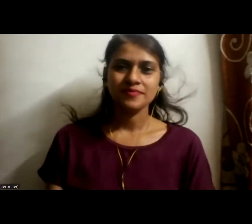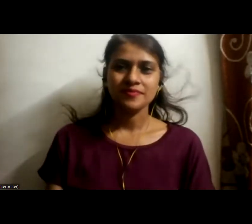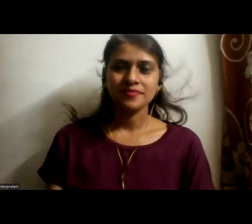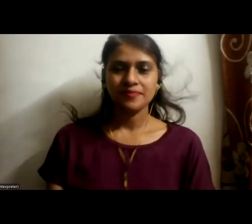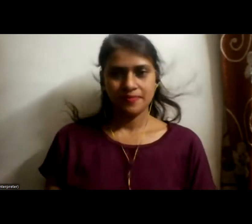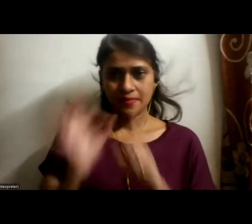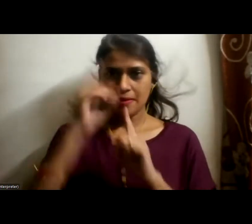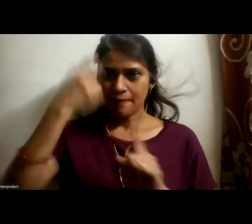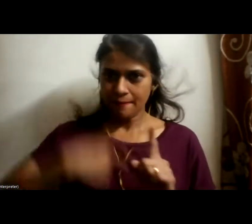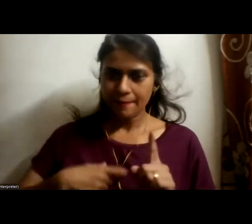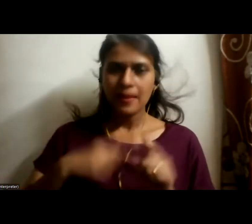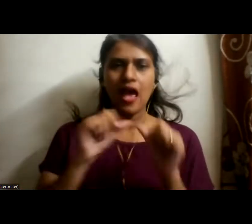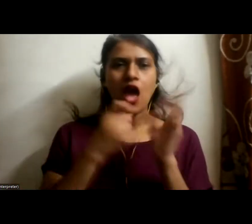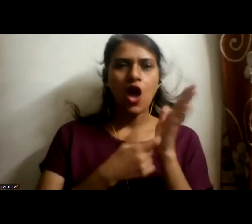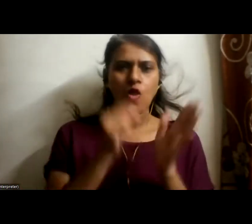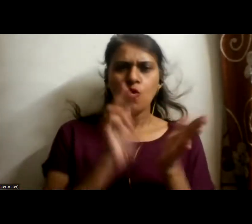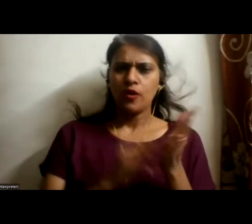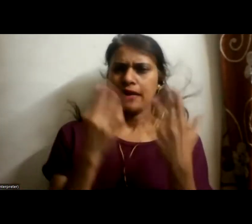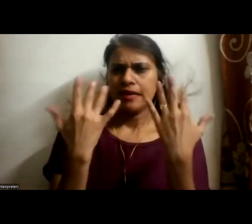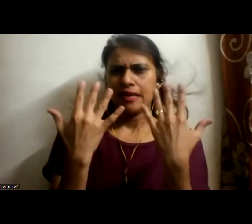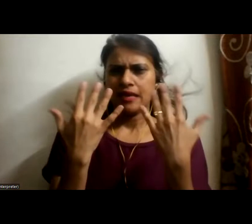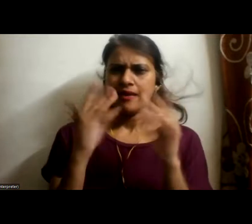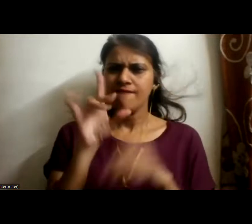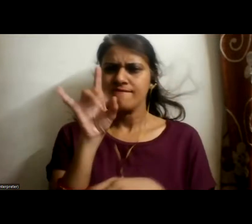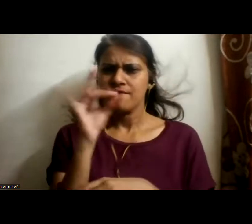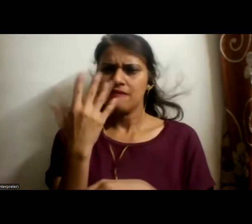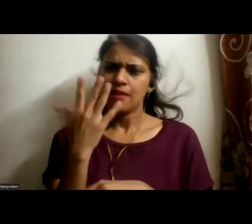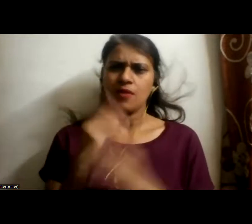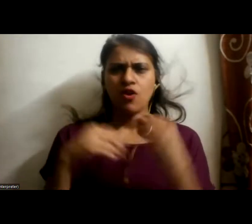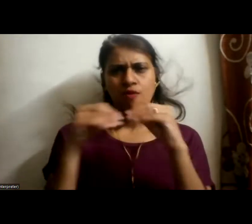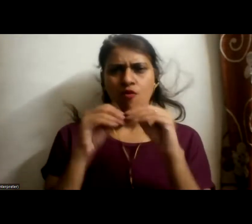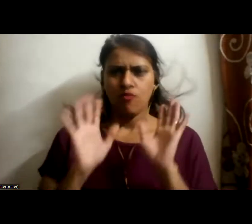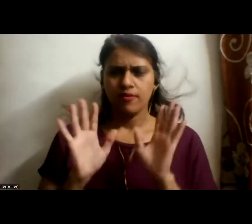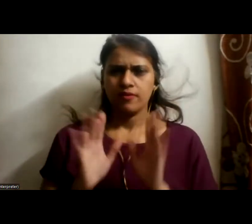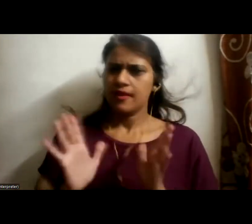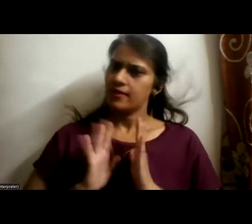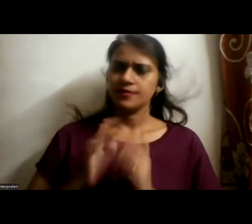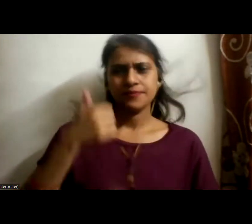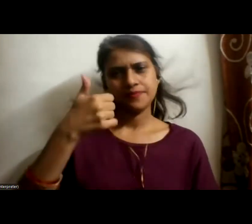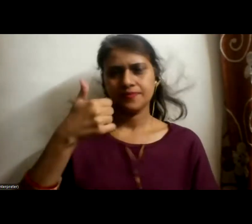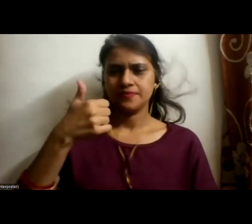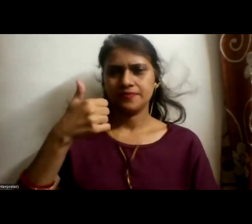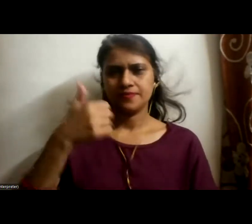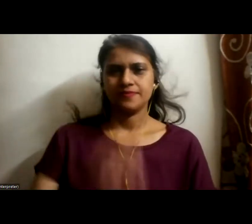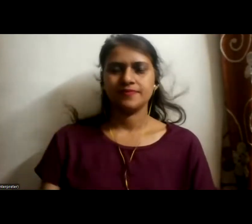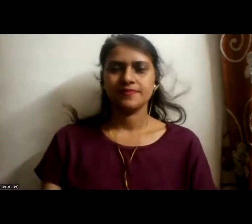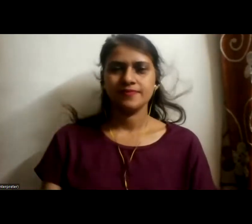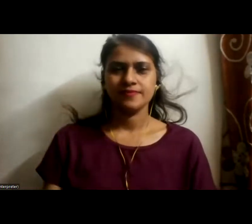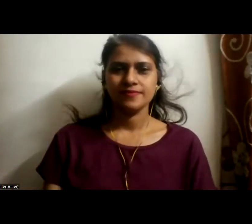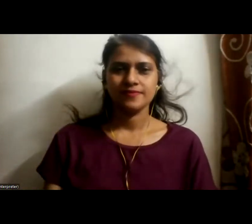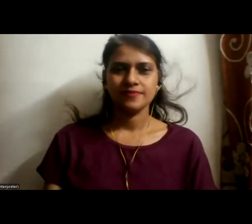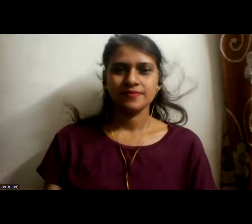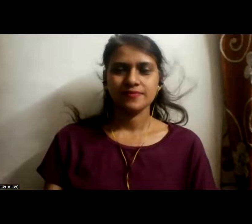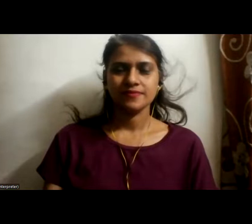Preeti ji, Arun ji will just take 10-15 more minutes of your time. I hope that is okay with you. Thank you,